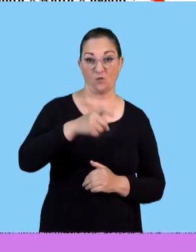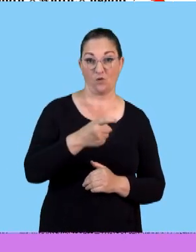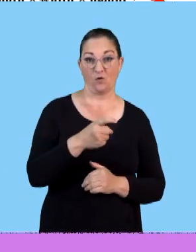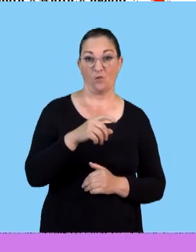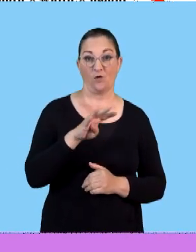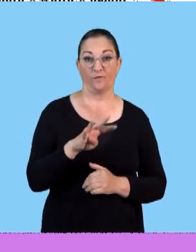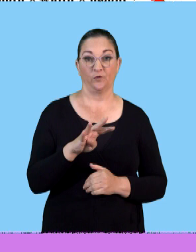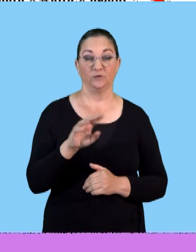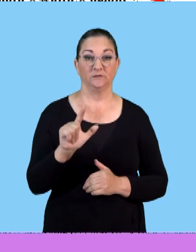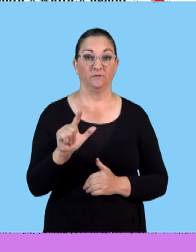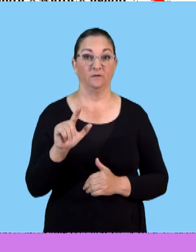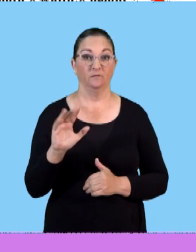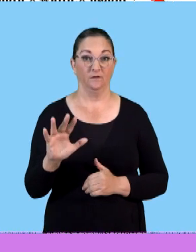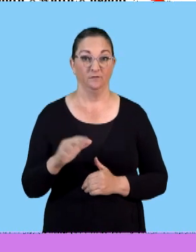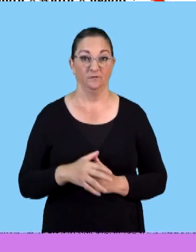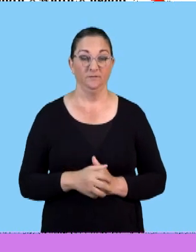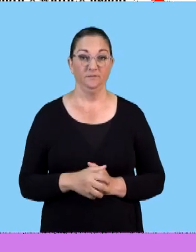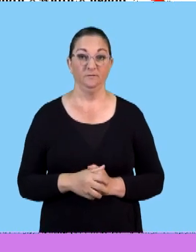of